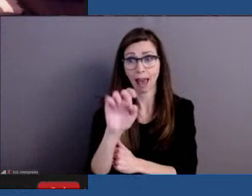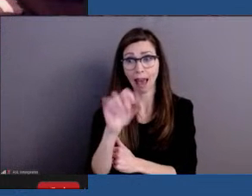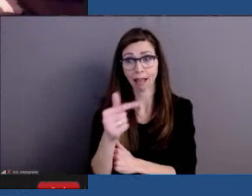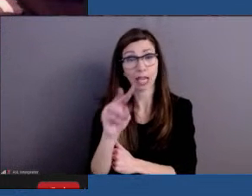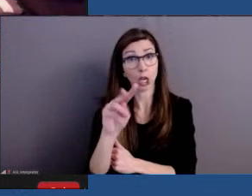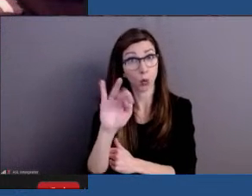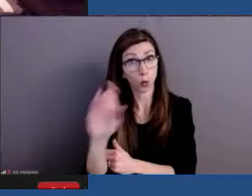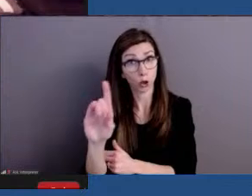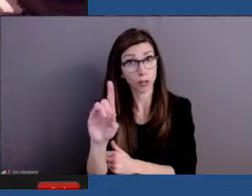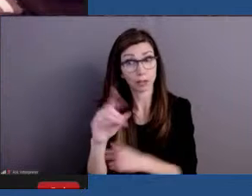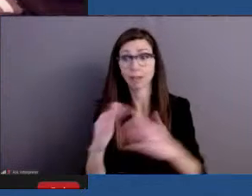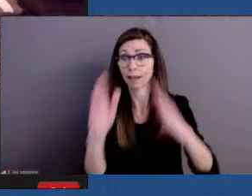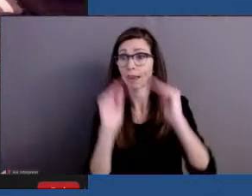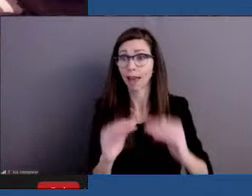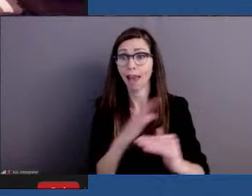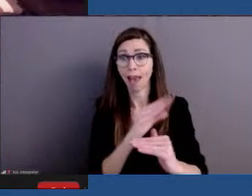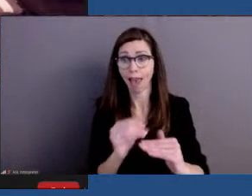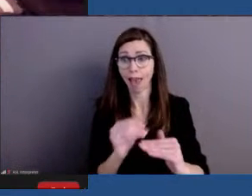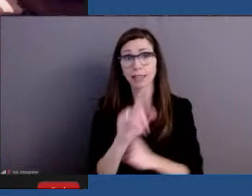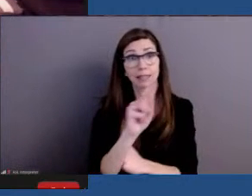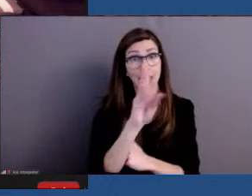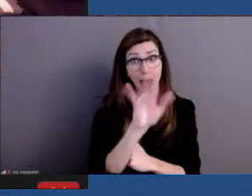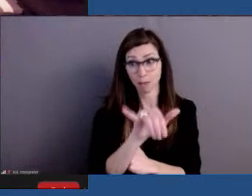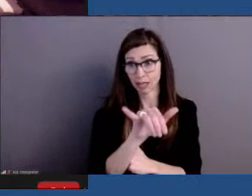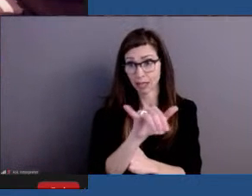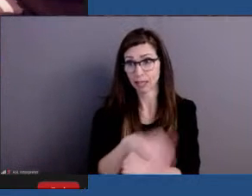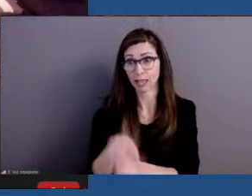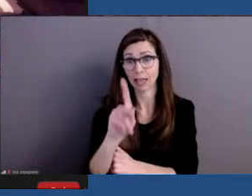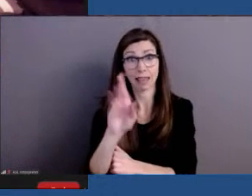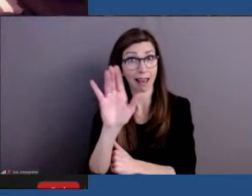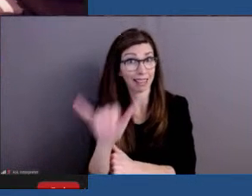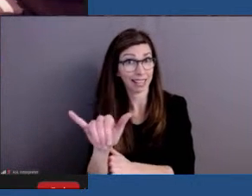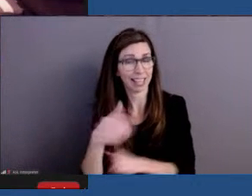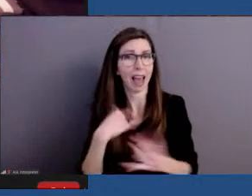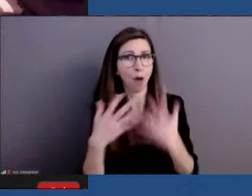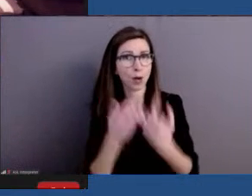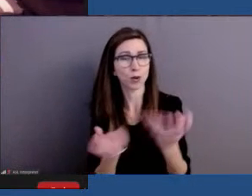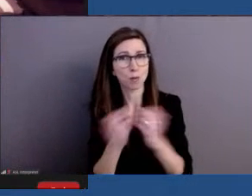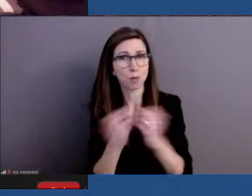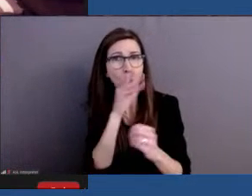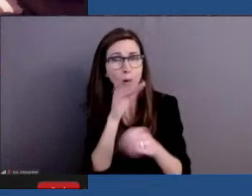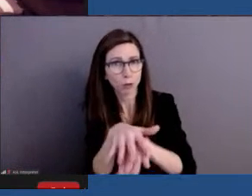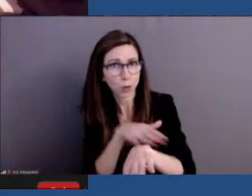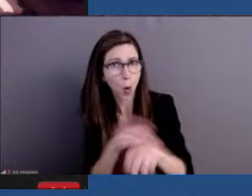and Tammy Kelly, just giving our interpreters an opportunity to spell those out.